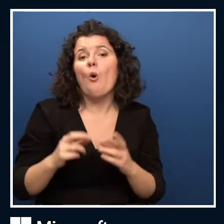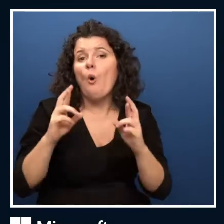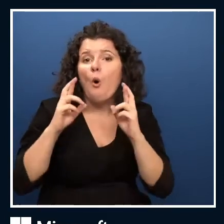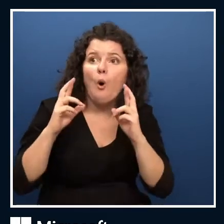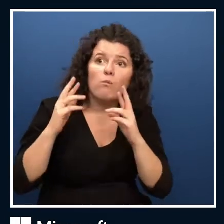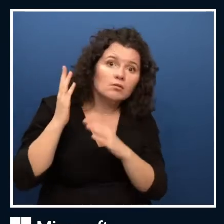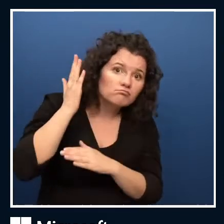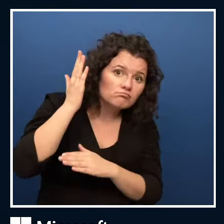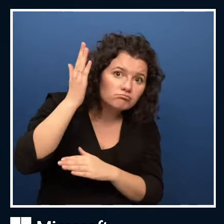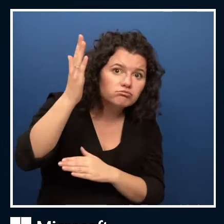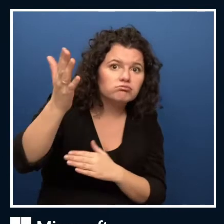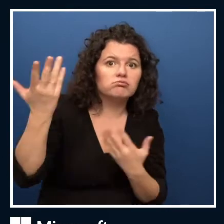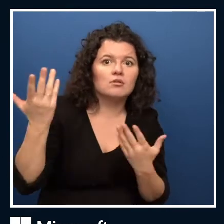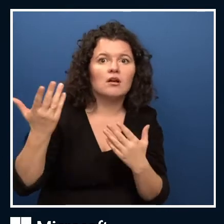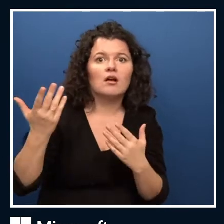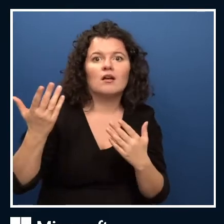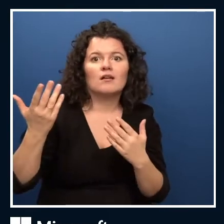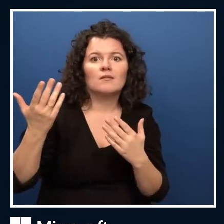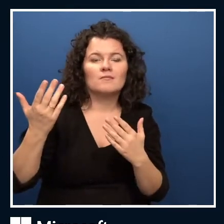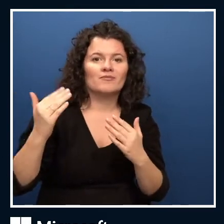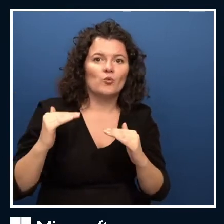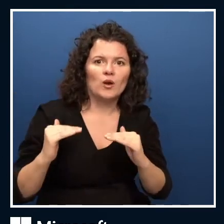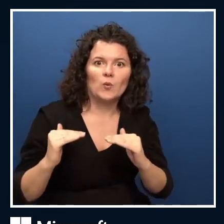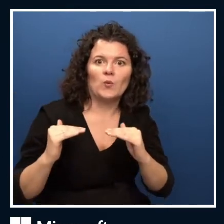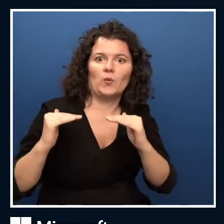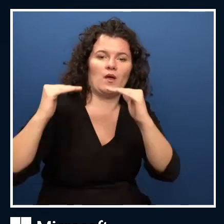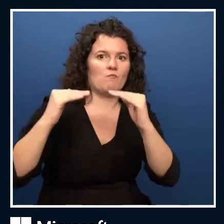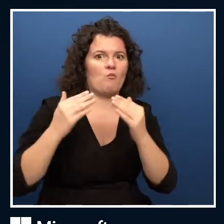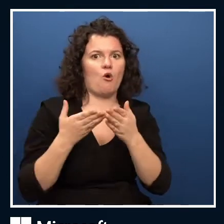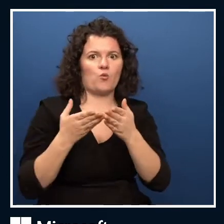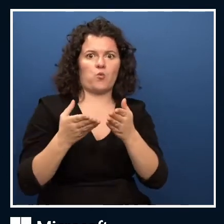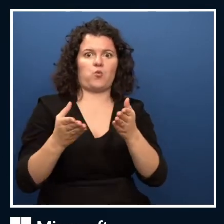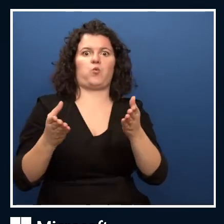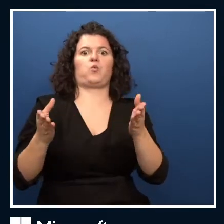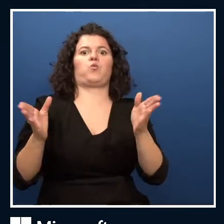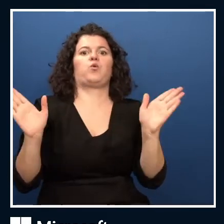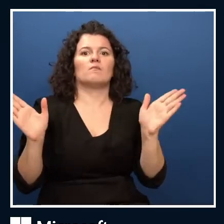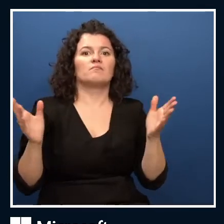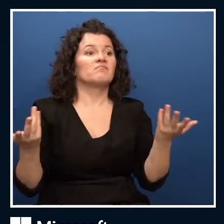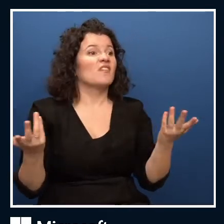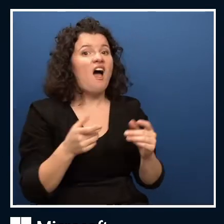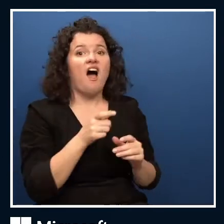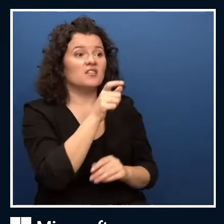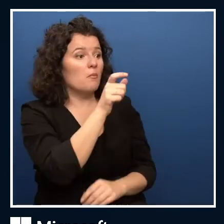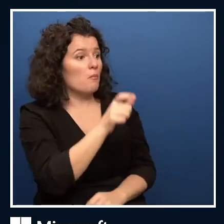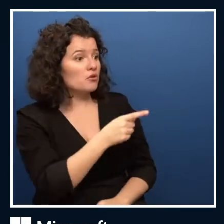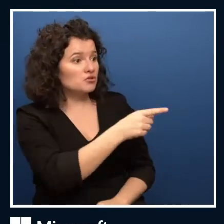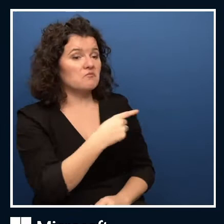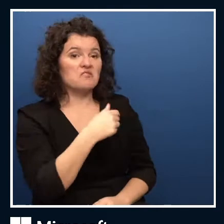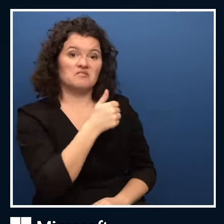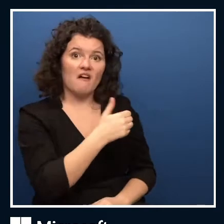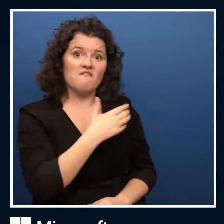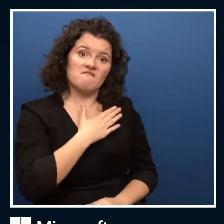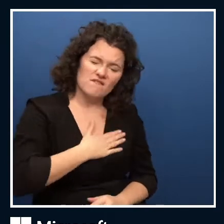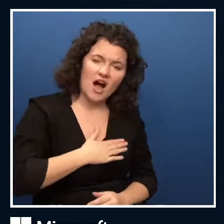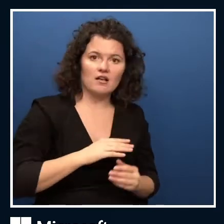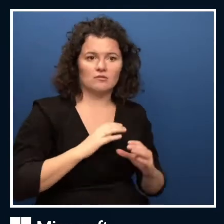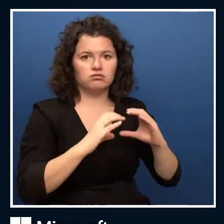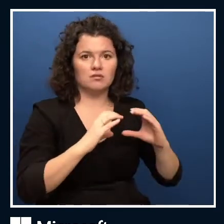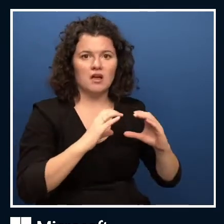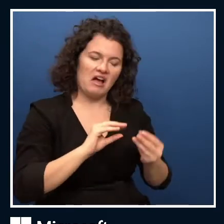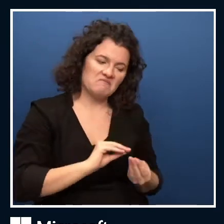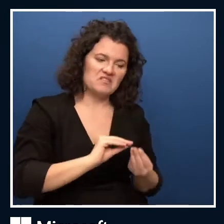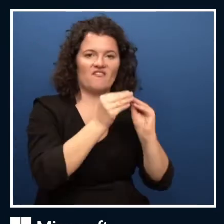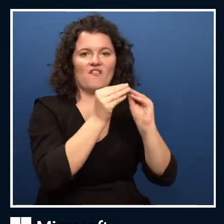to accelerate this field so people can create their own conversational skills, and then it will be much more easier.